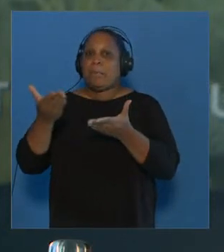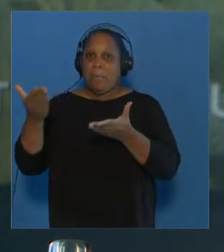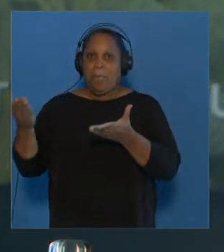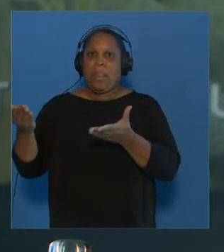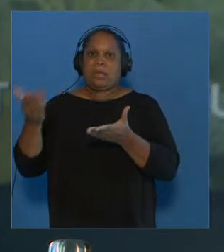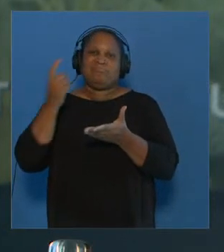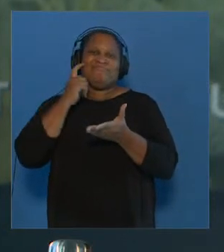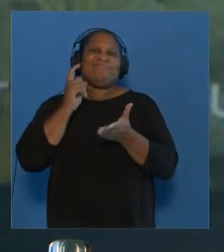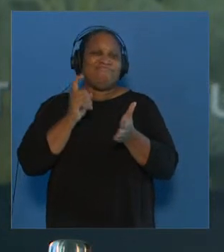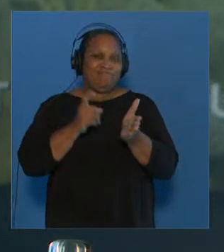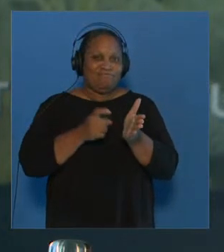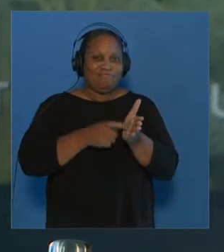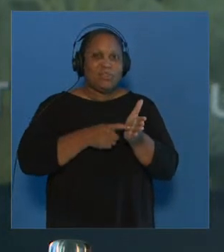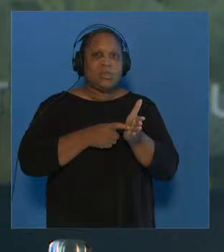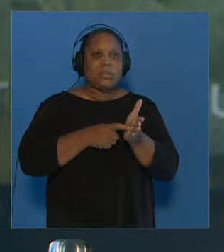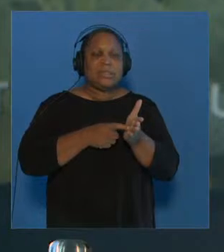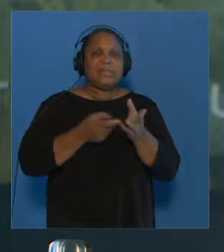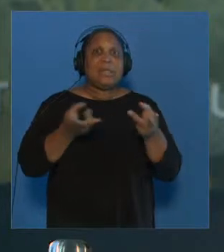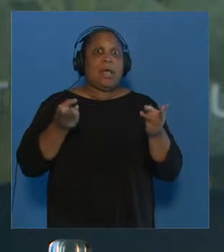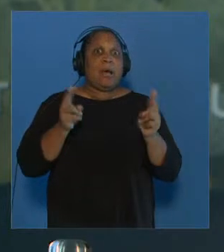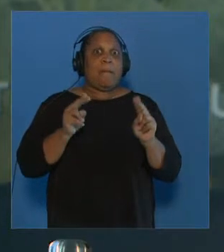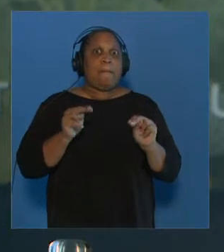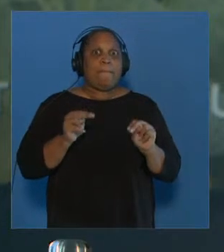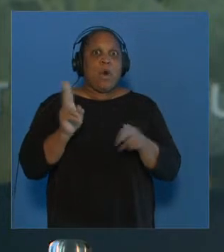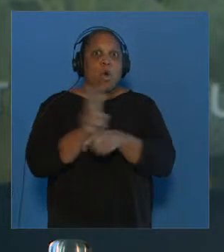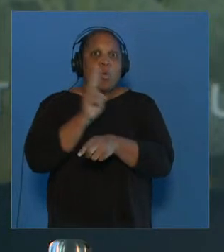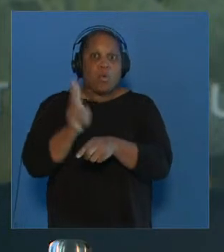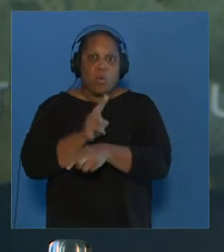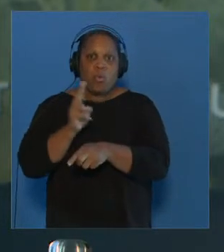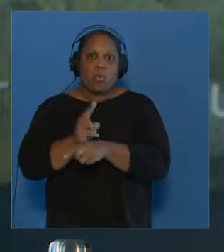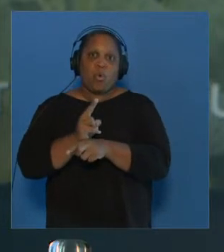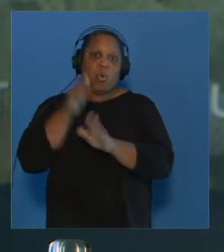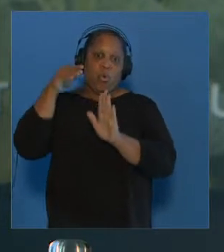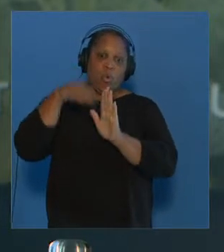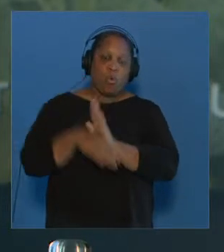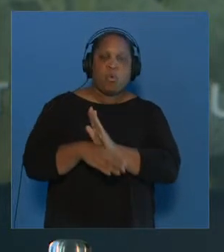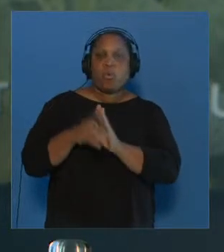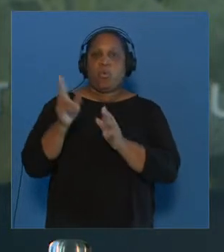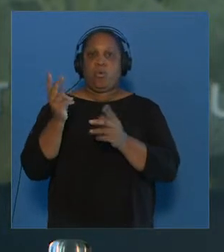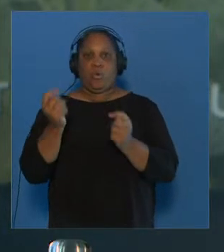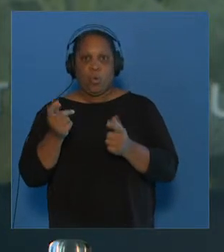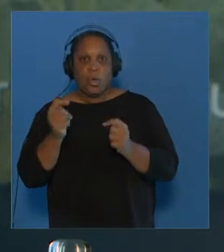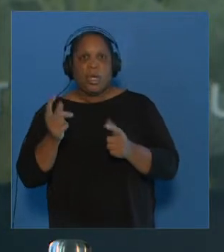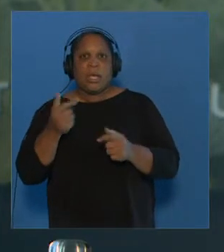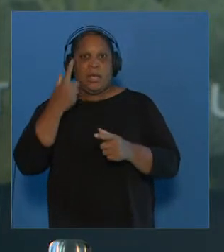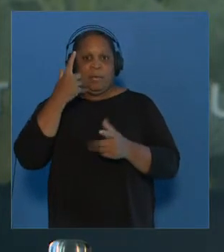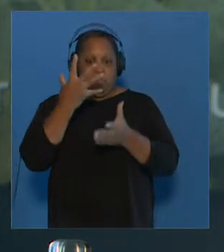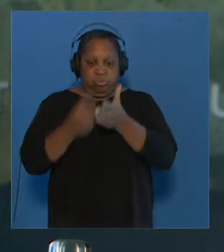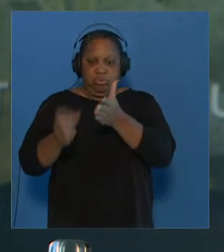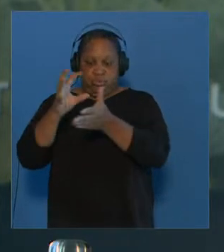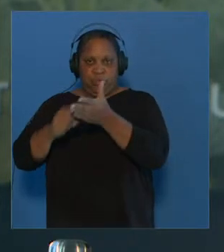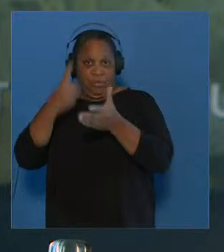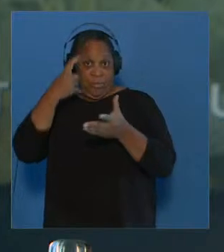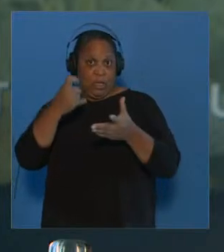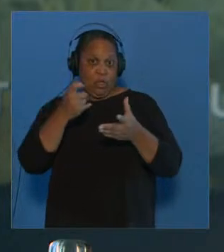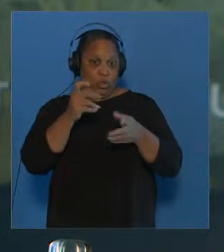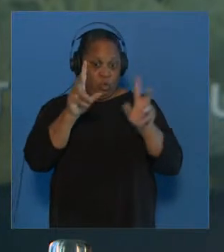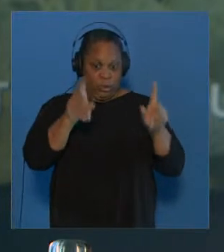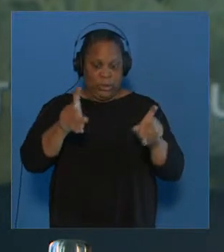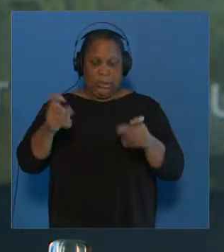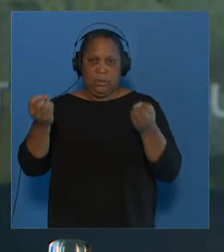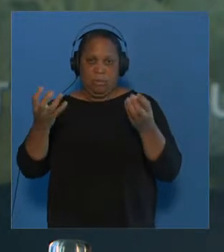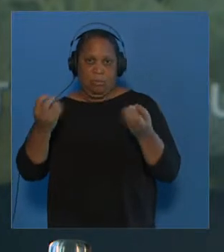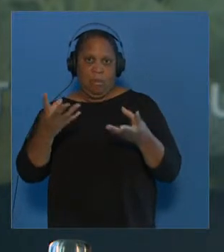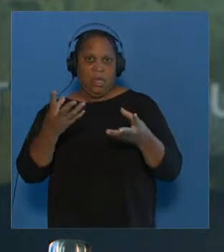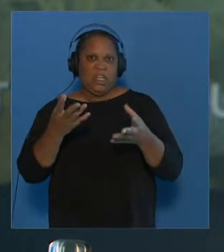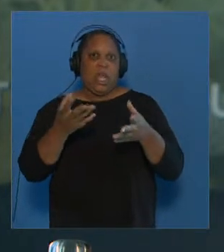We're noticing that our burn rate is increasing rapidly because of our testing capabilities and the fact that we are